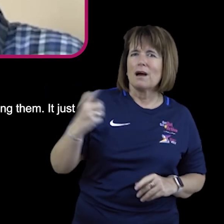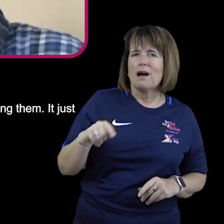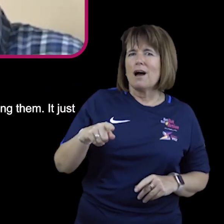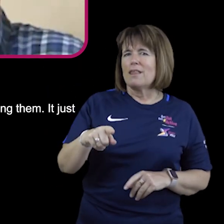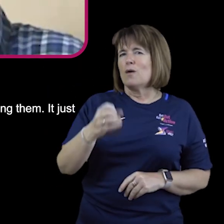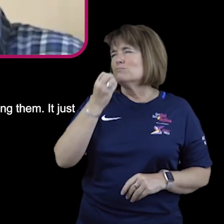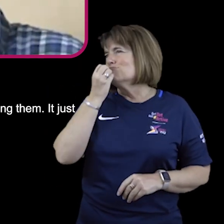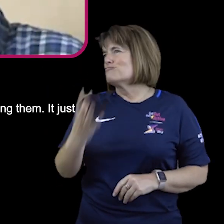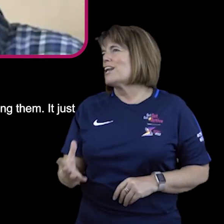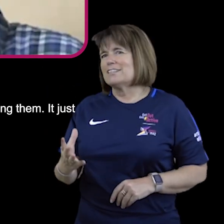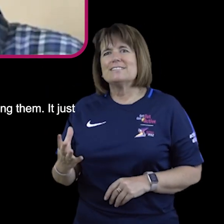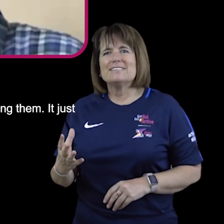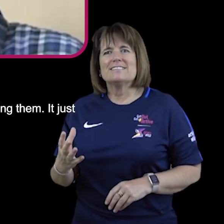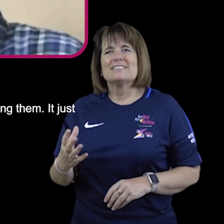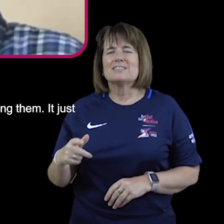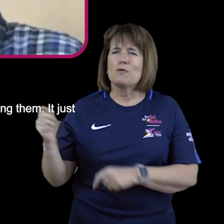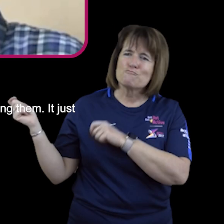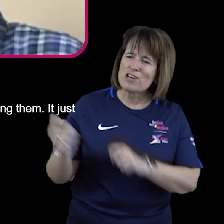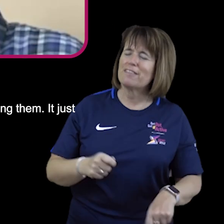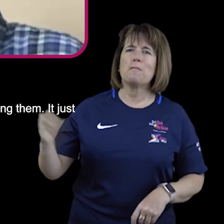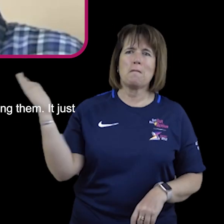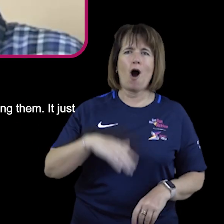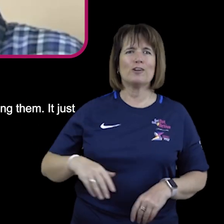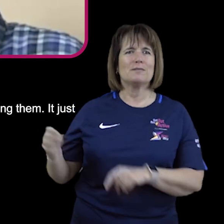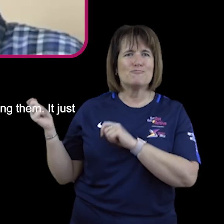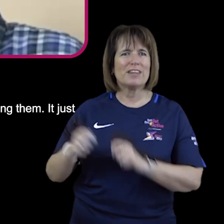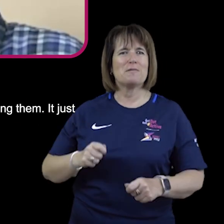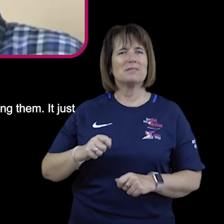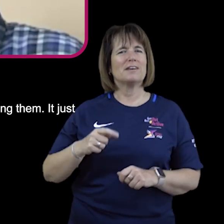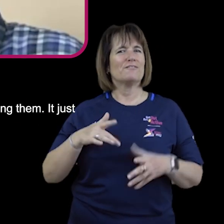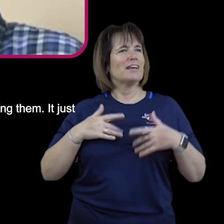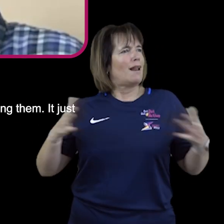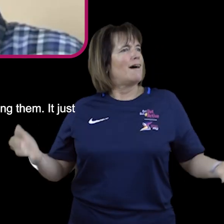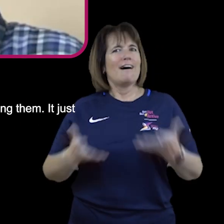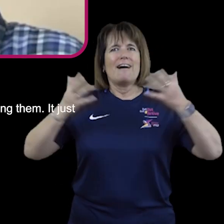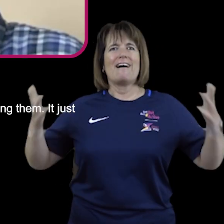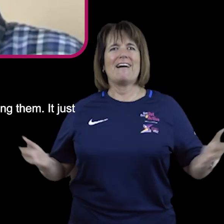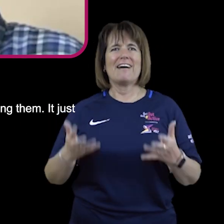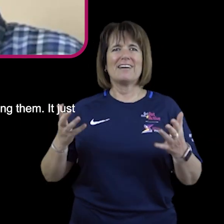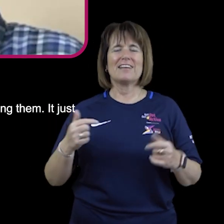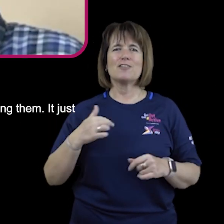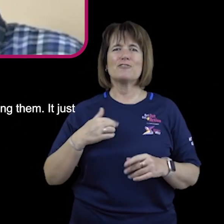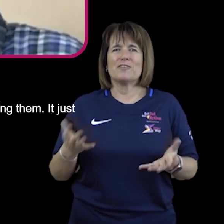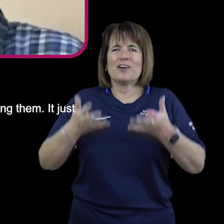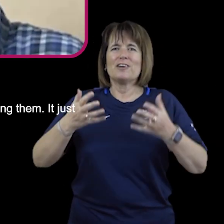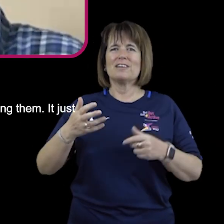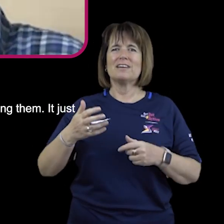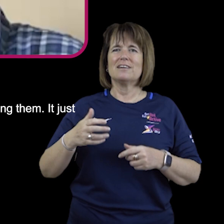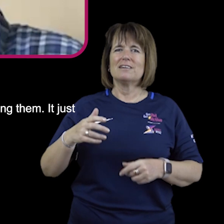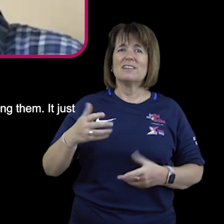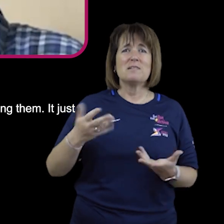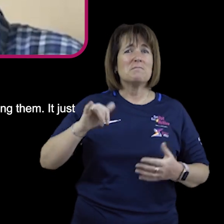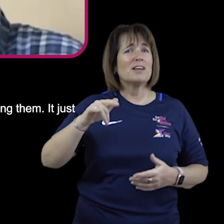Yeah, and someone came up to me at the end and said, that was great, Andy, bringing them. It just made all the difference. Yeah. It just raised me